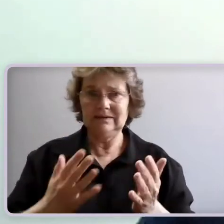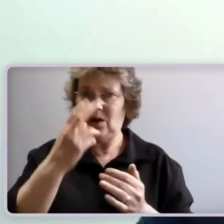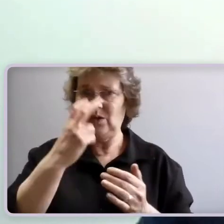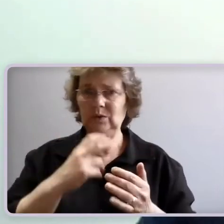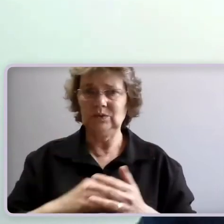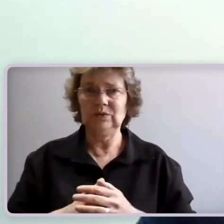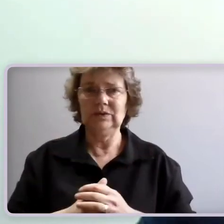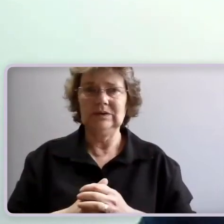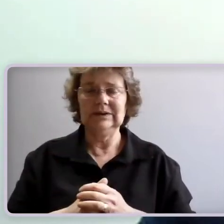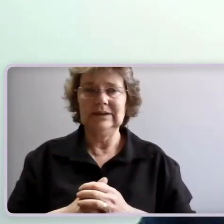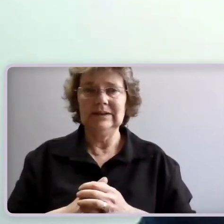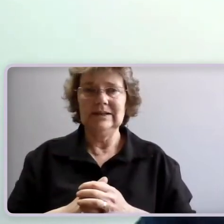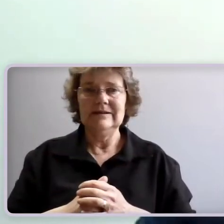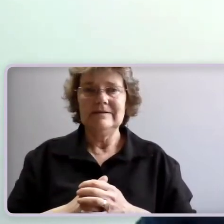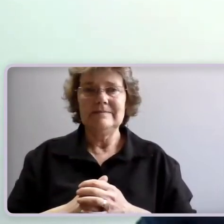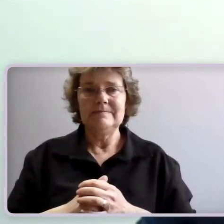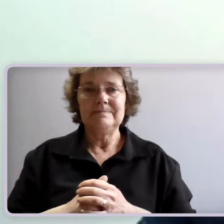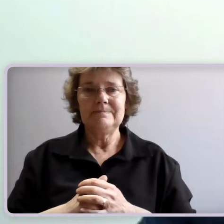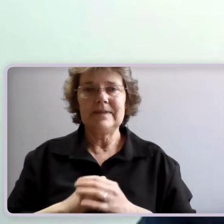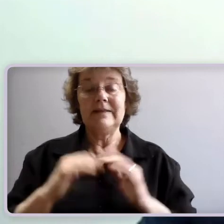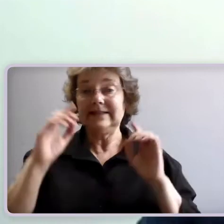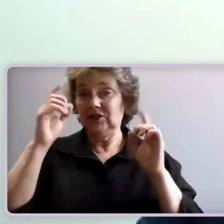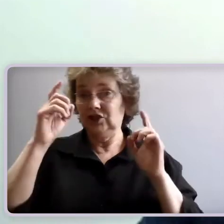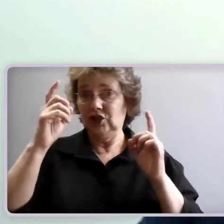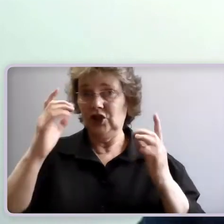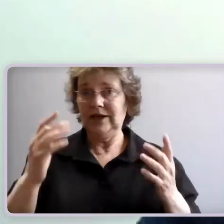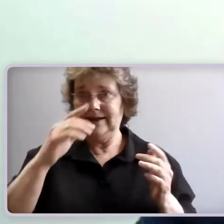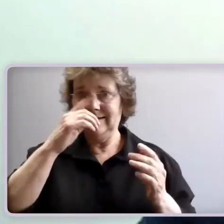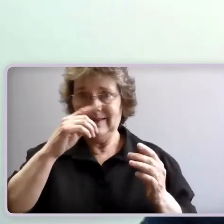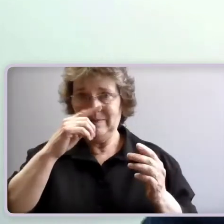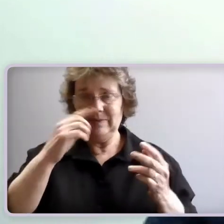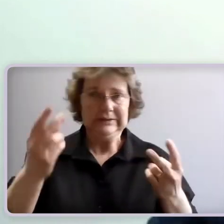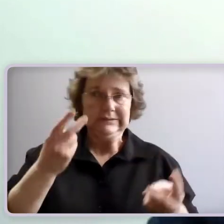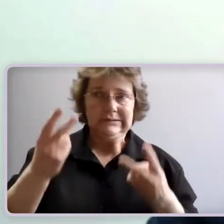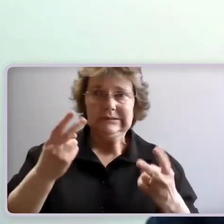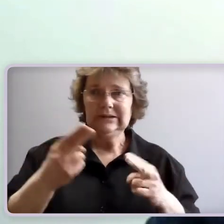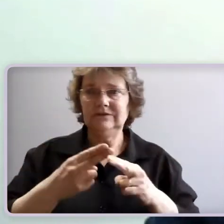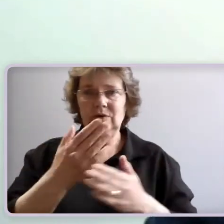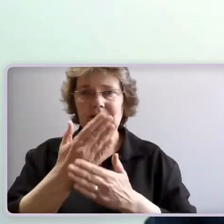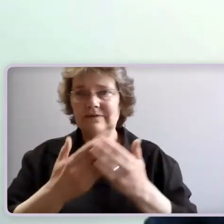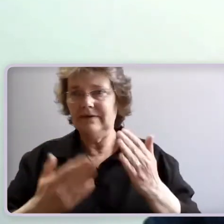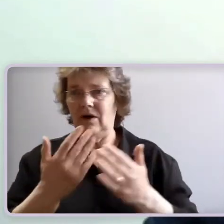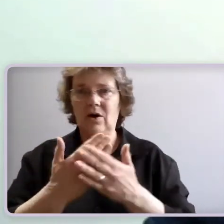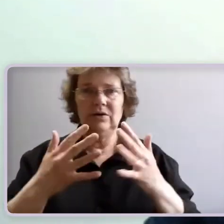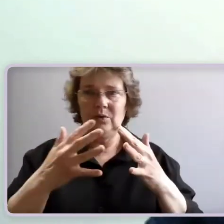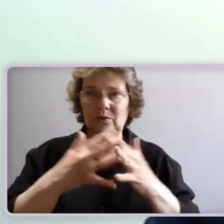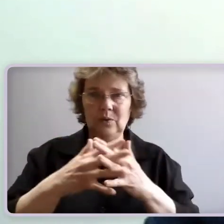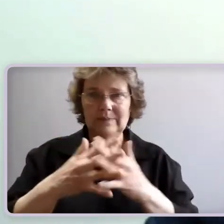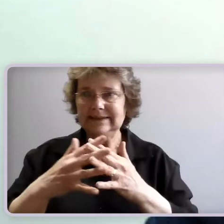people are looking for that information on, reliable websites and